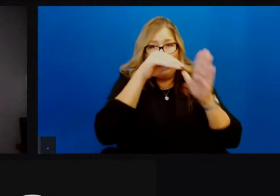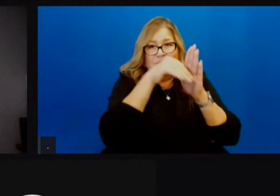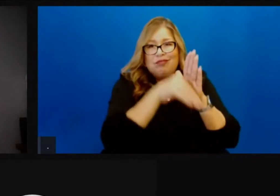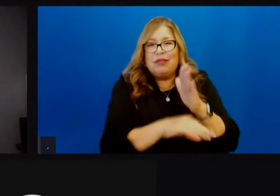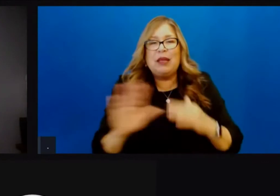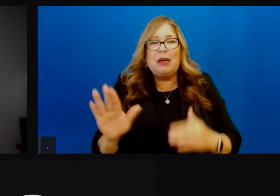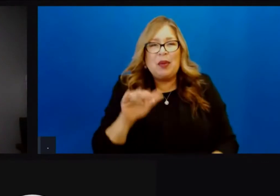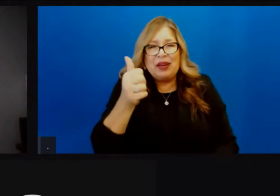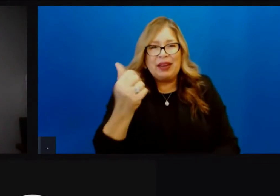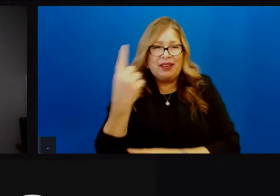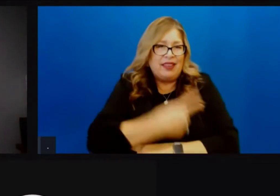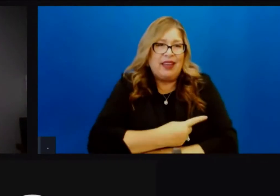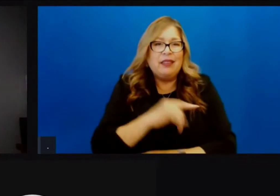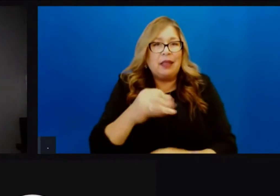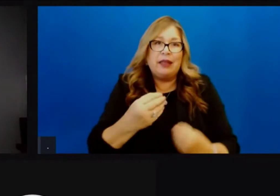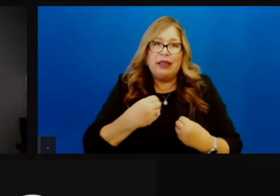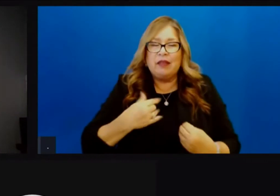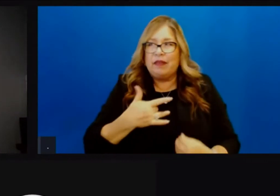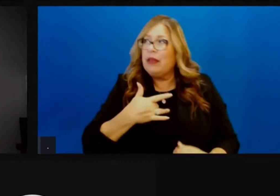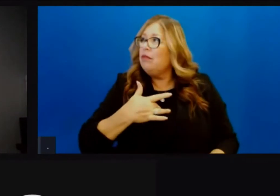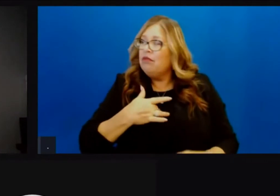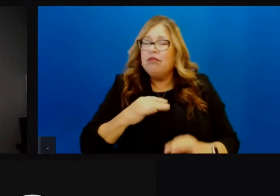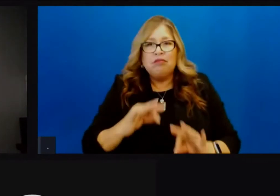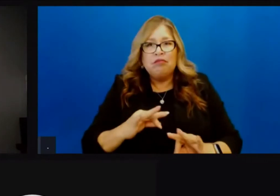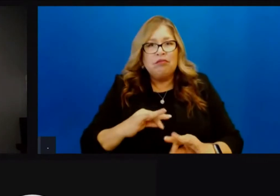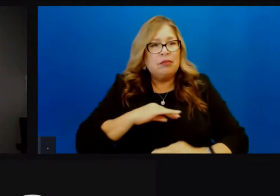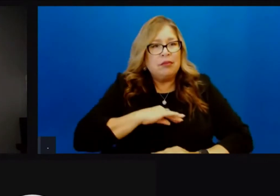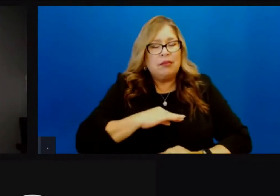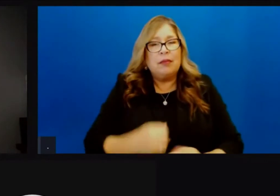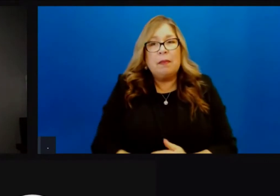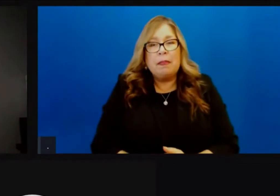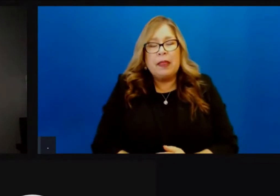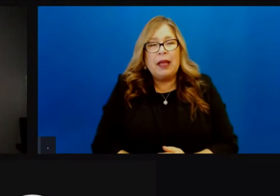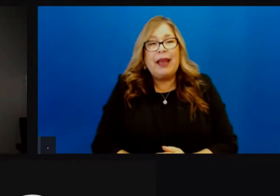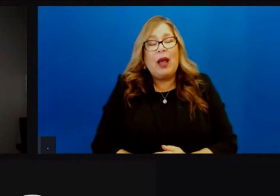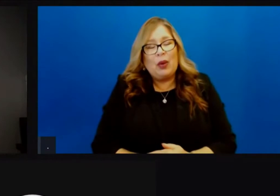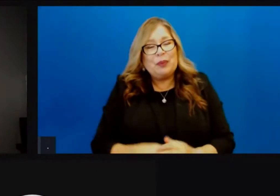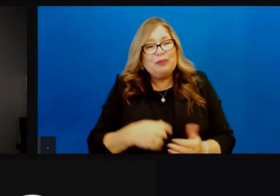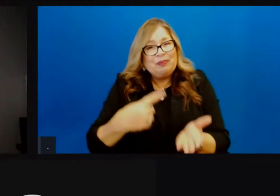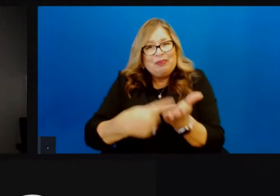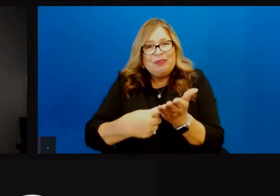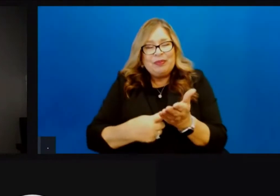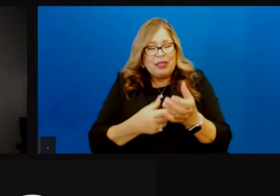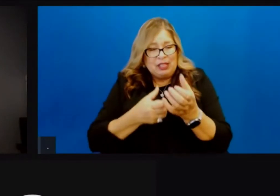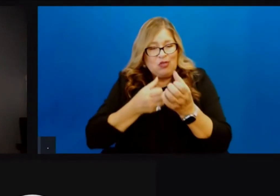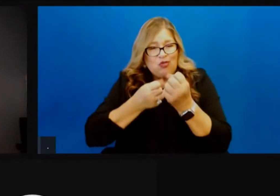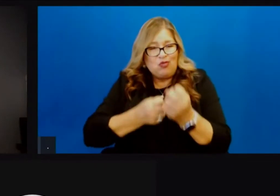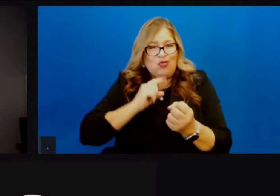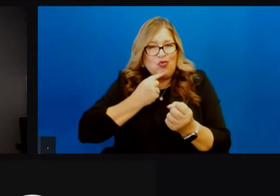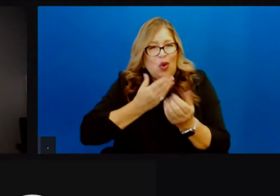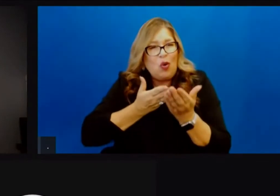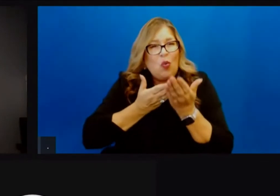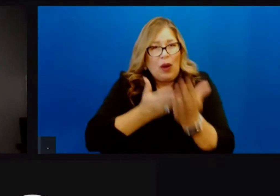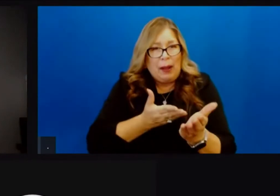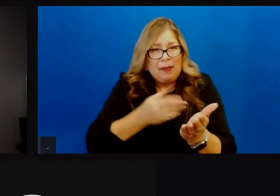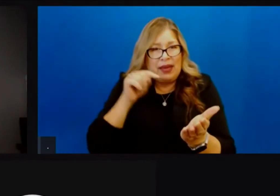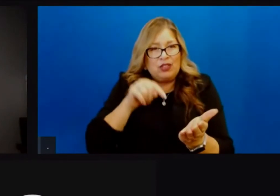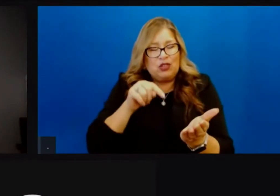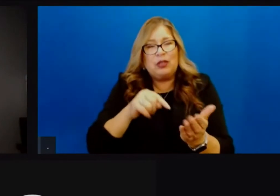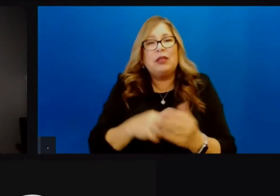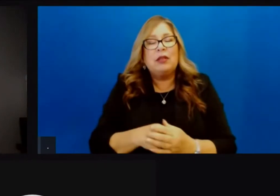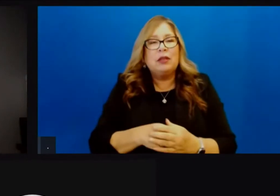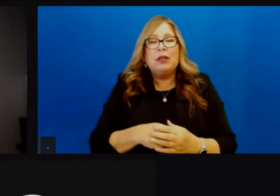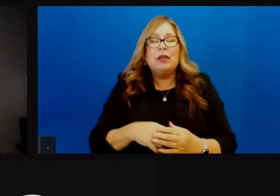reassuring to us. The strong recommendation is really about context, about what our state has been.